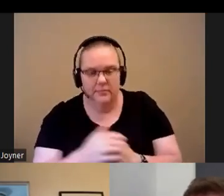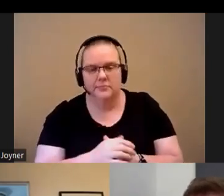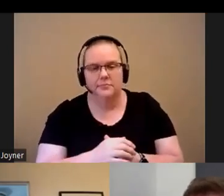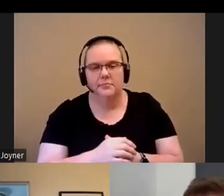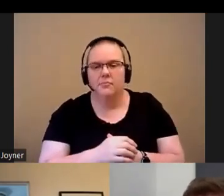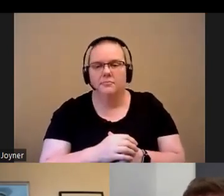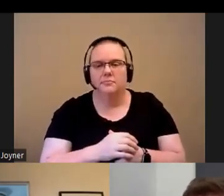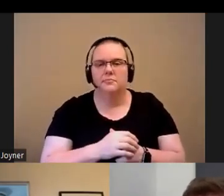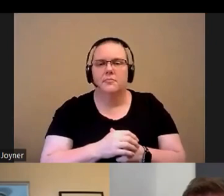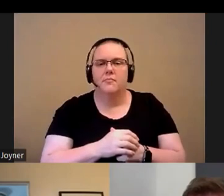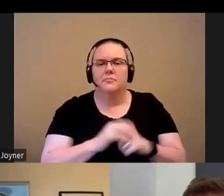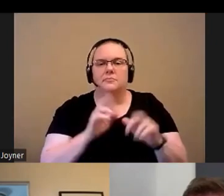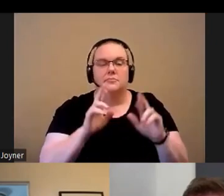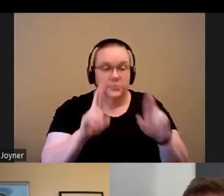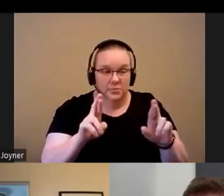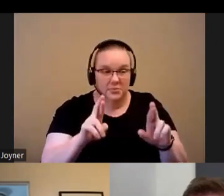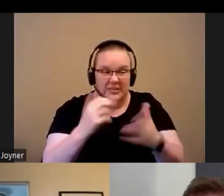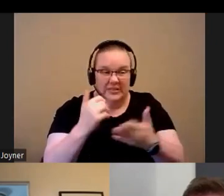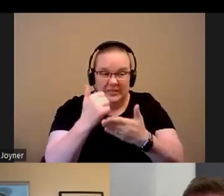I hope that was useful.